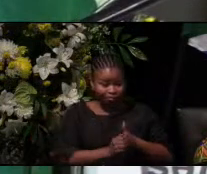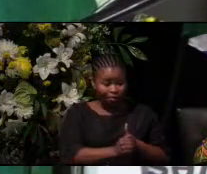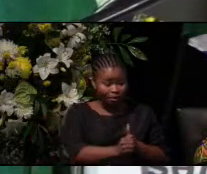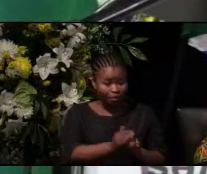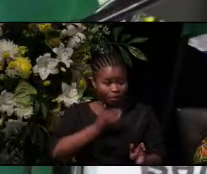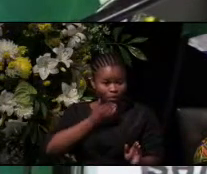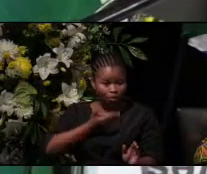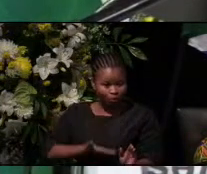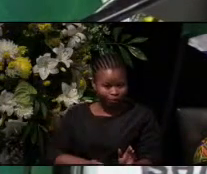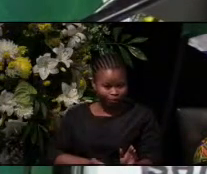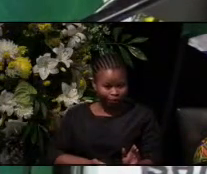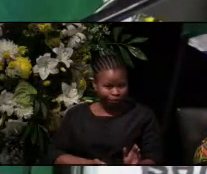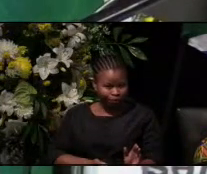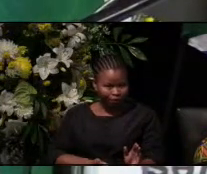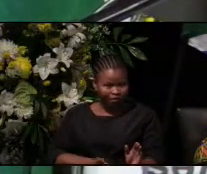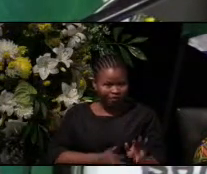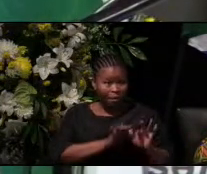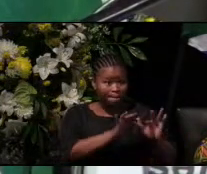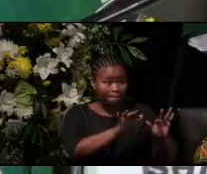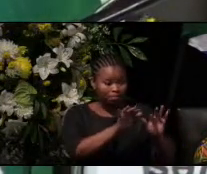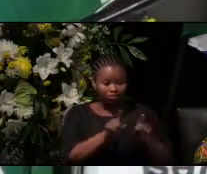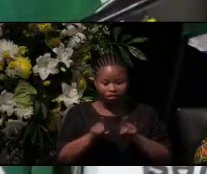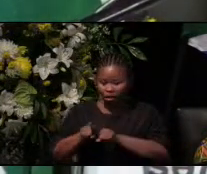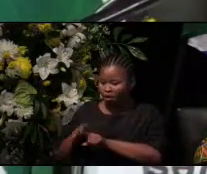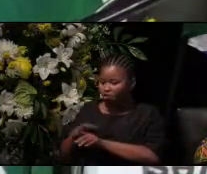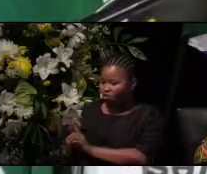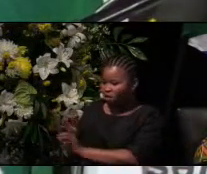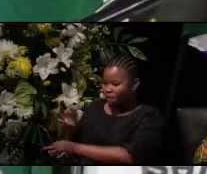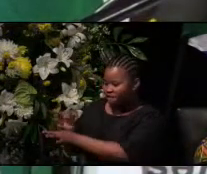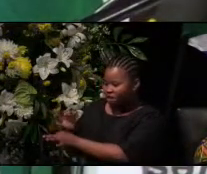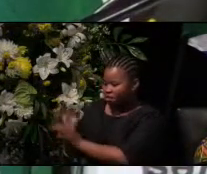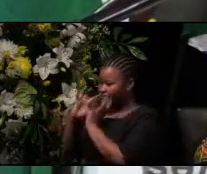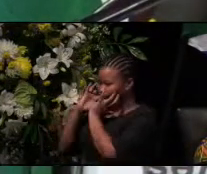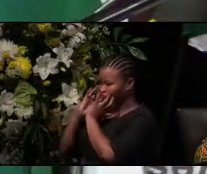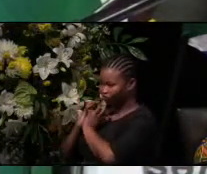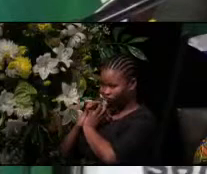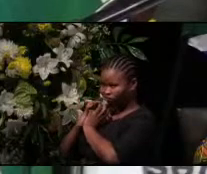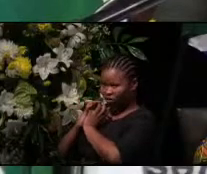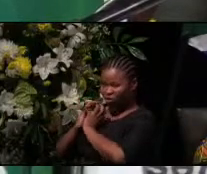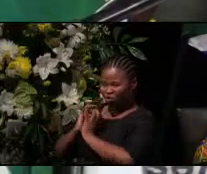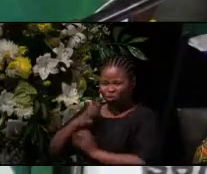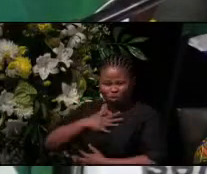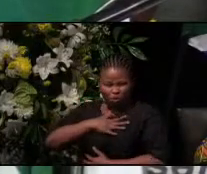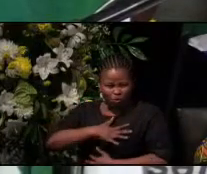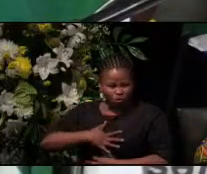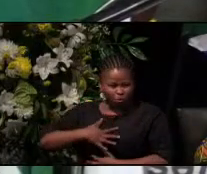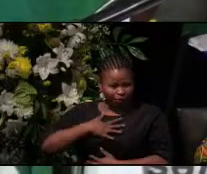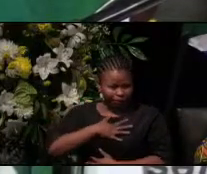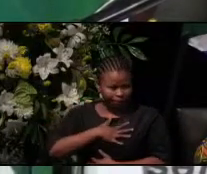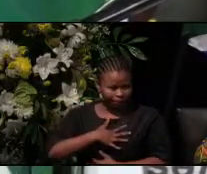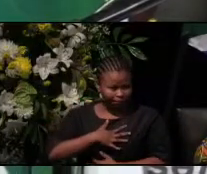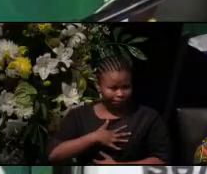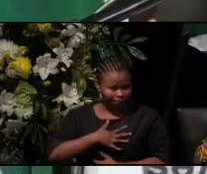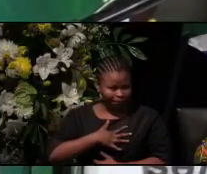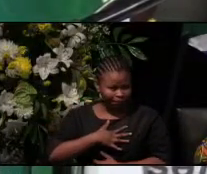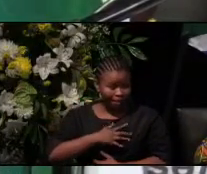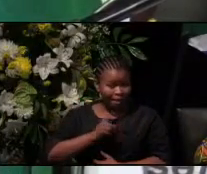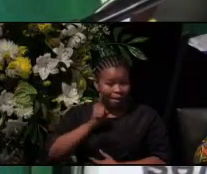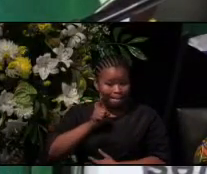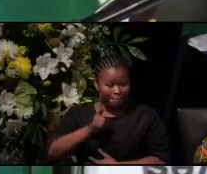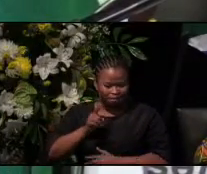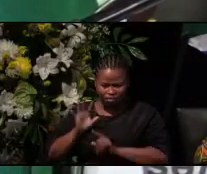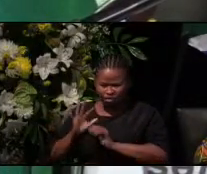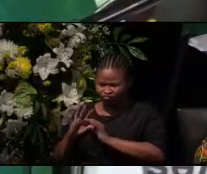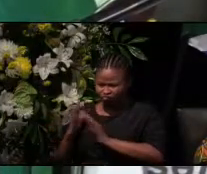by people like Moses cotani we wish that they must